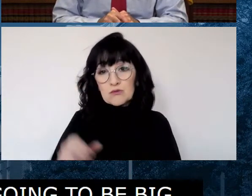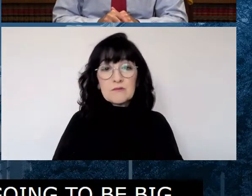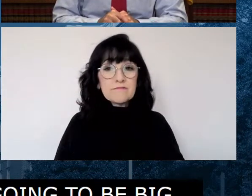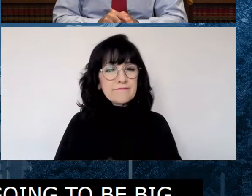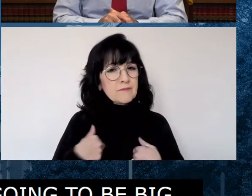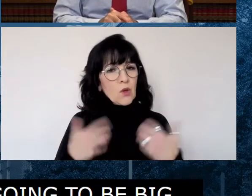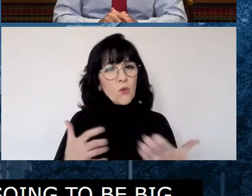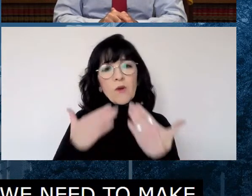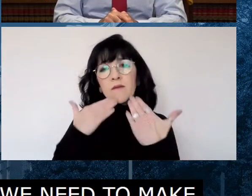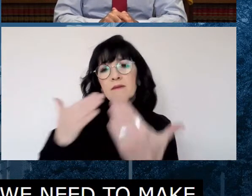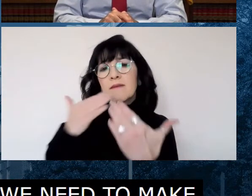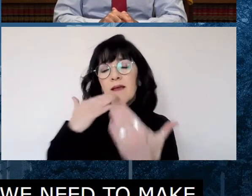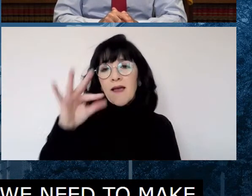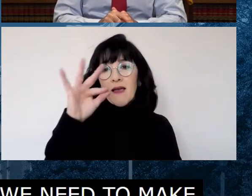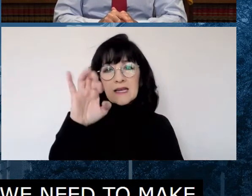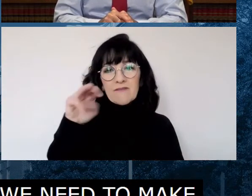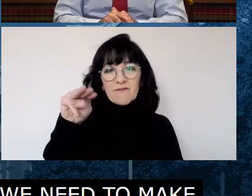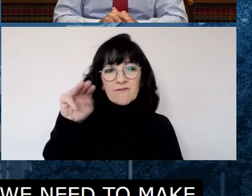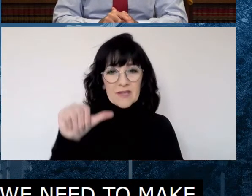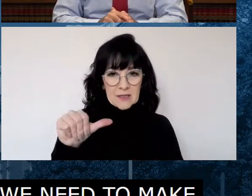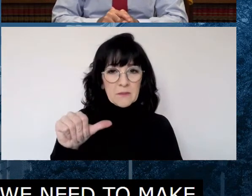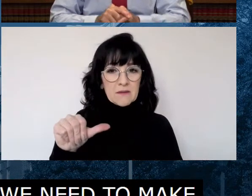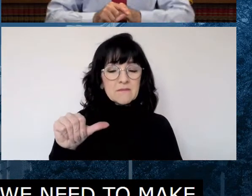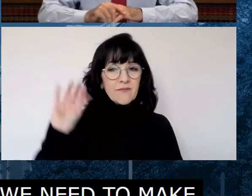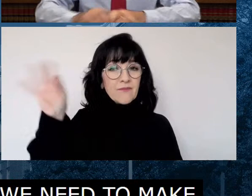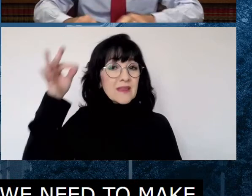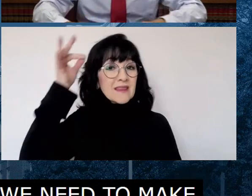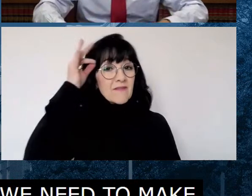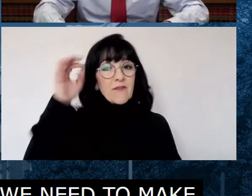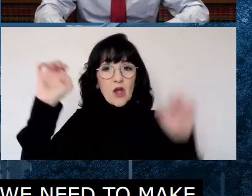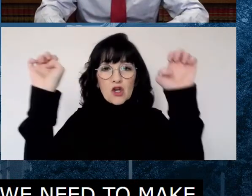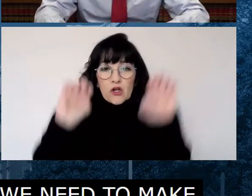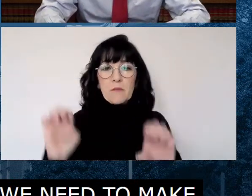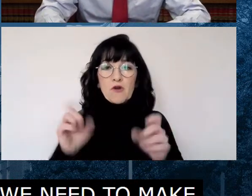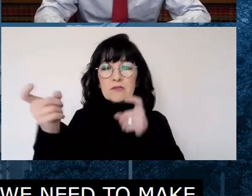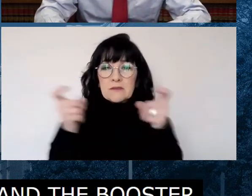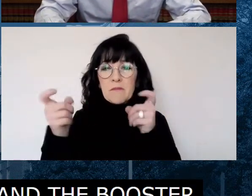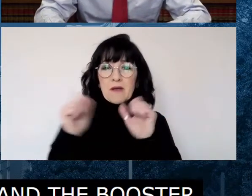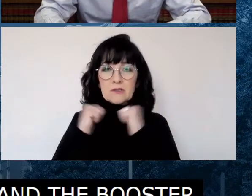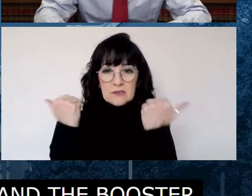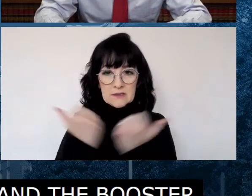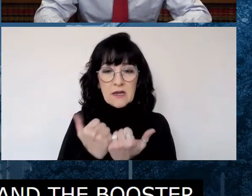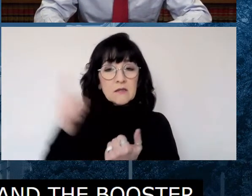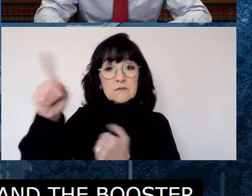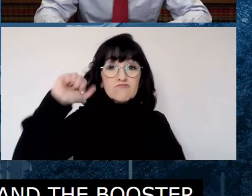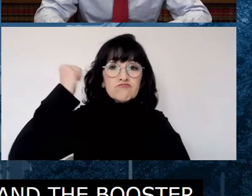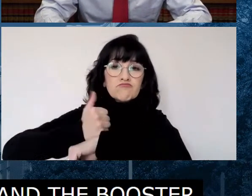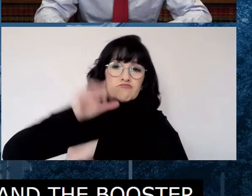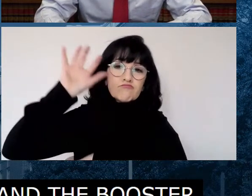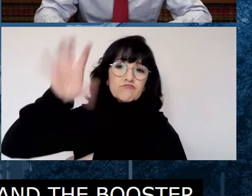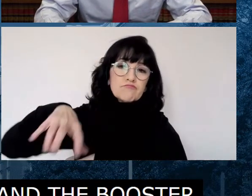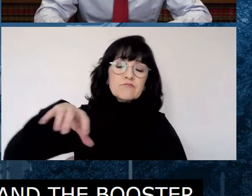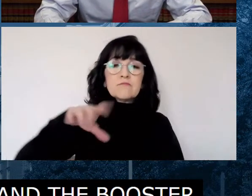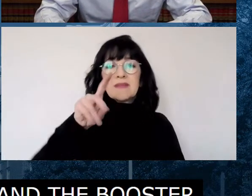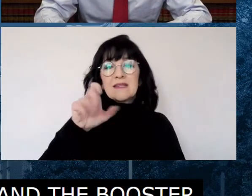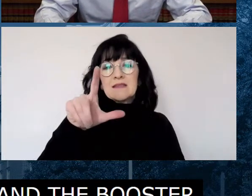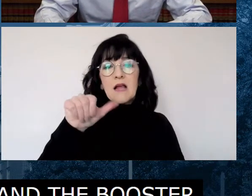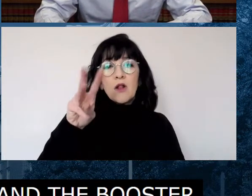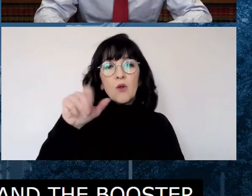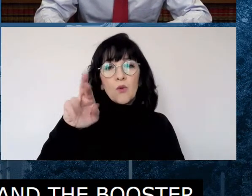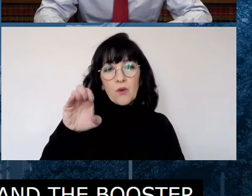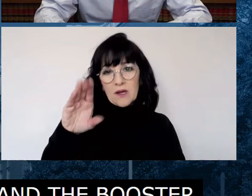their response with our drive-through testing site at the Delaware City DMV. It was quite a success. We tested